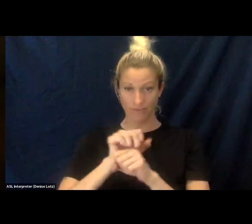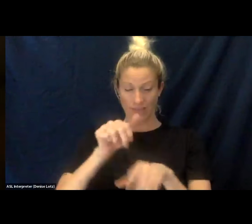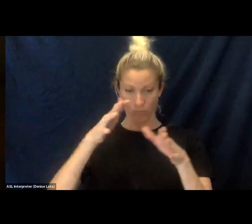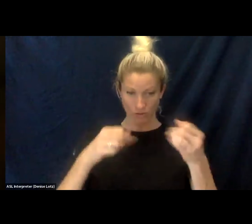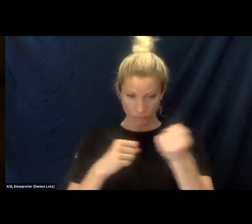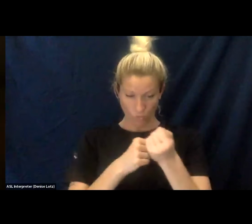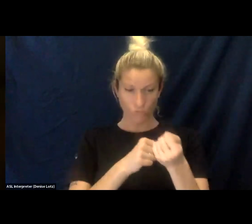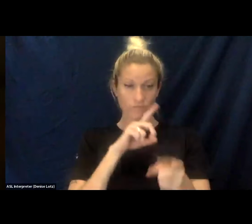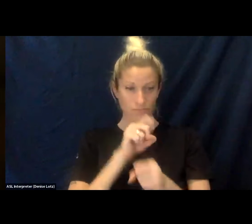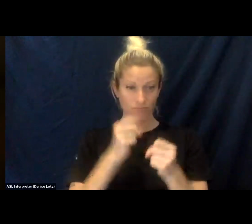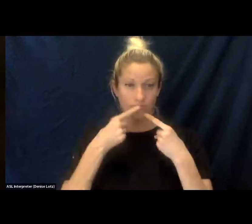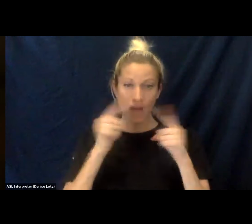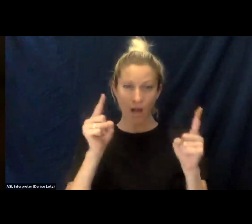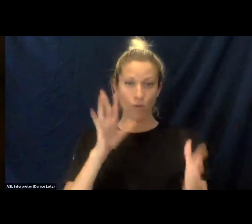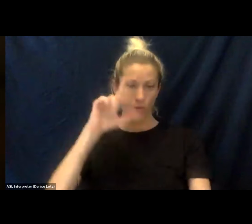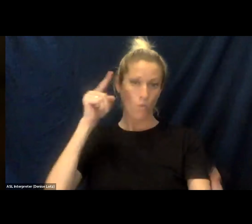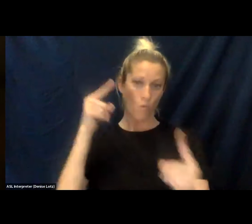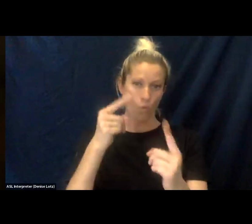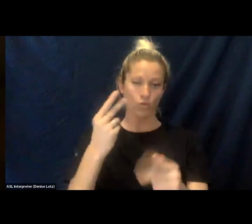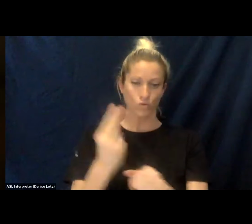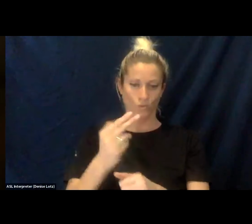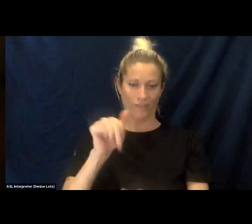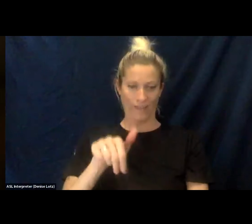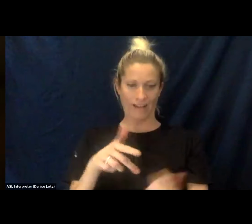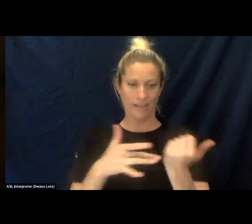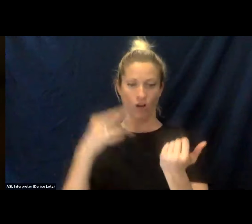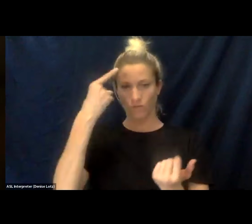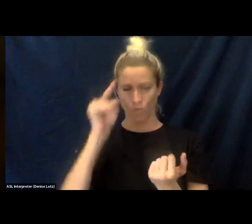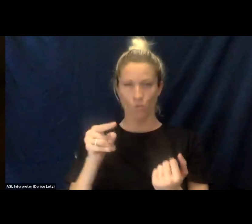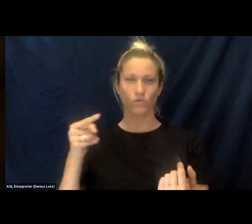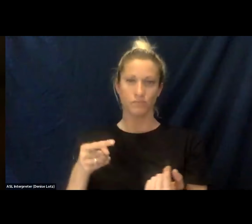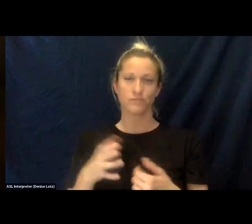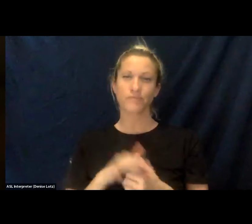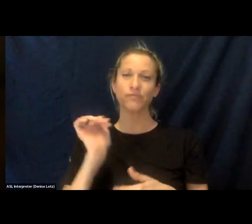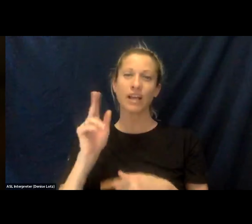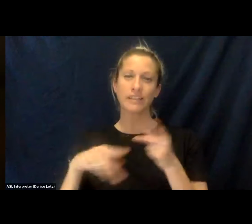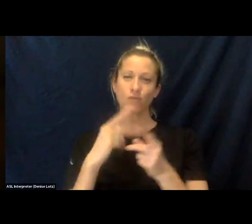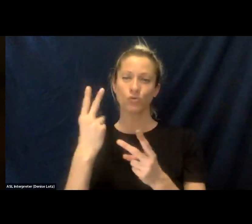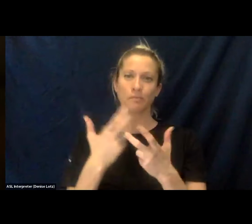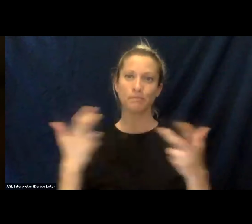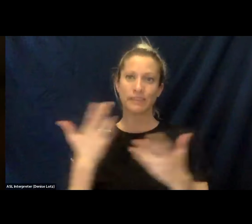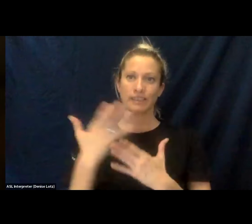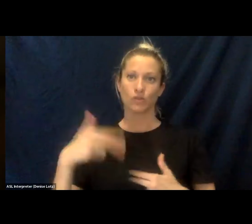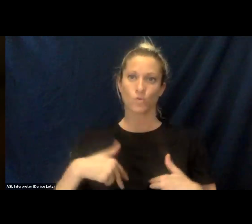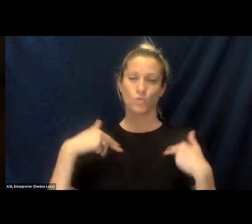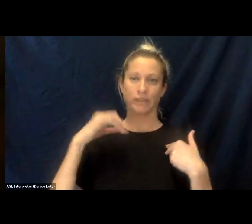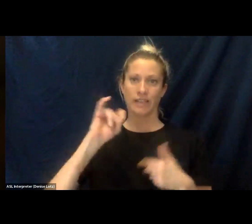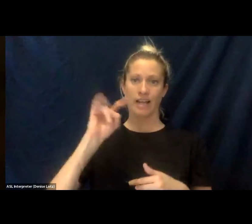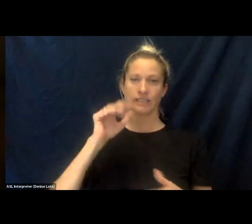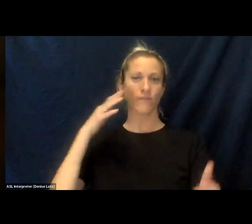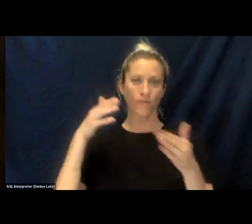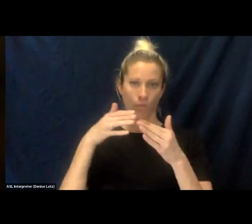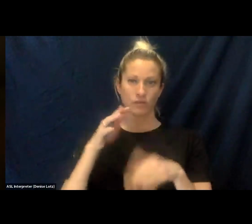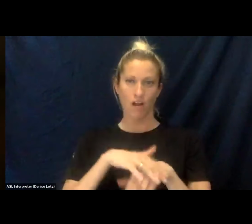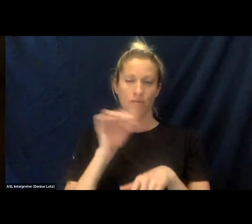supporting and accomplishing whatever it is they want to use this technology to do. So those are kind of the big two things that Human IT is focusing on, ensuring that